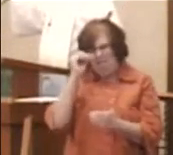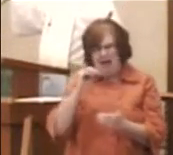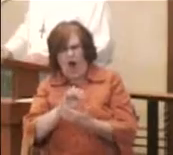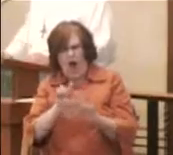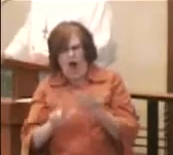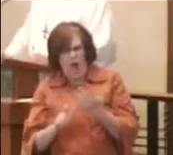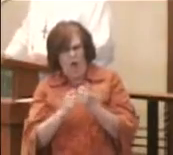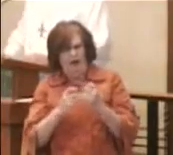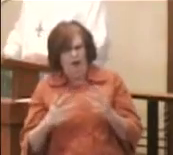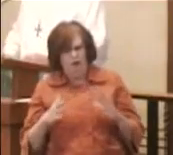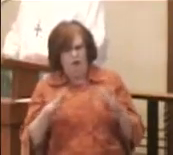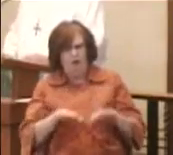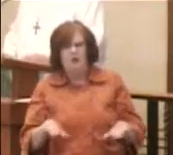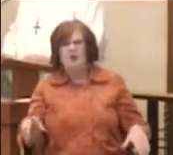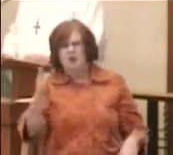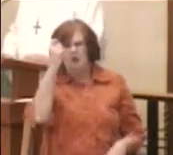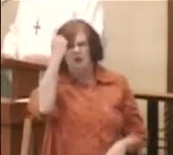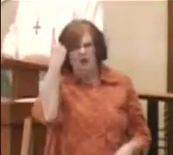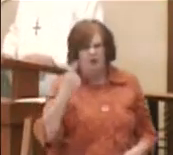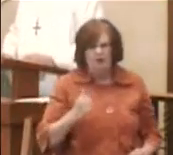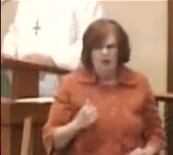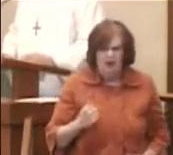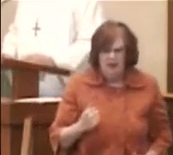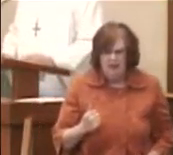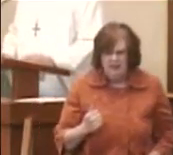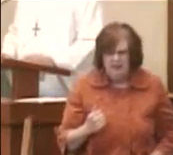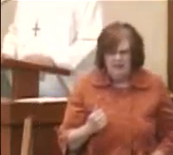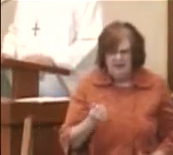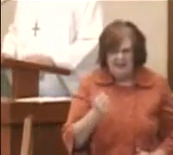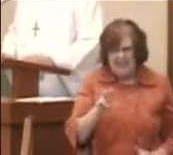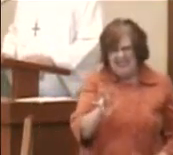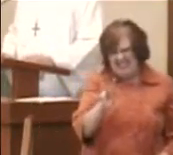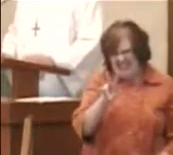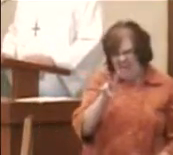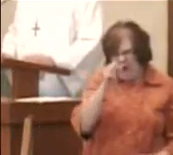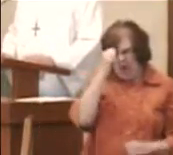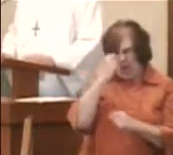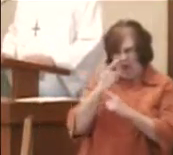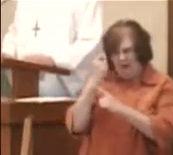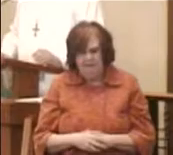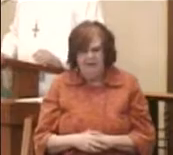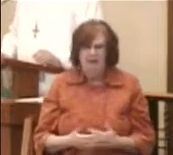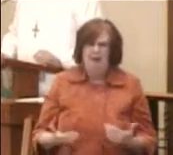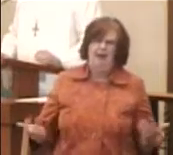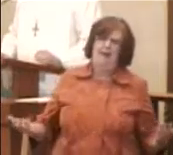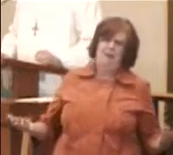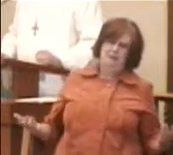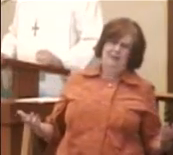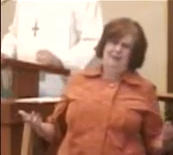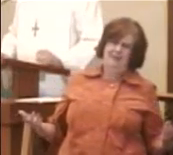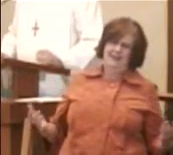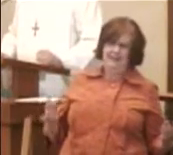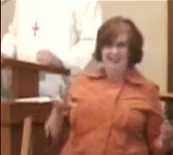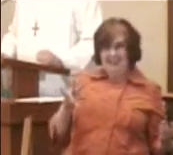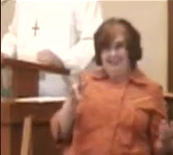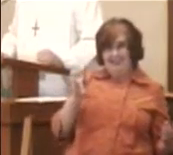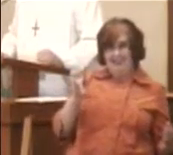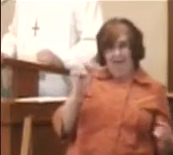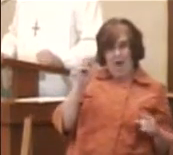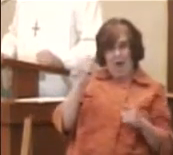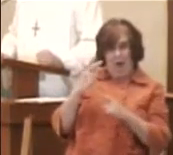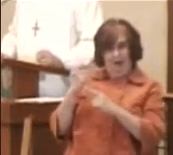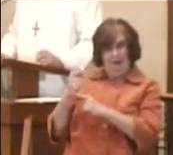Jesus in our gospel for today by the Sadducees, a group of Jewish leaders who don't believe in